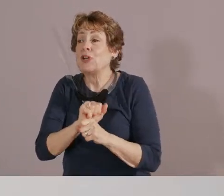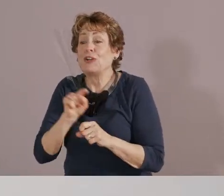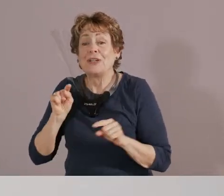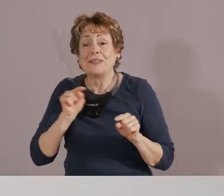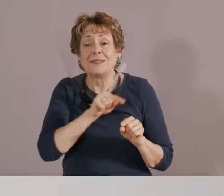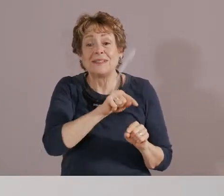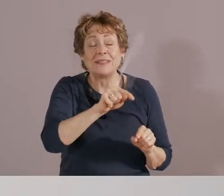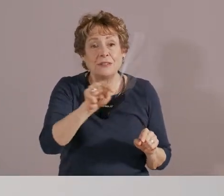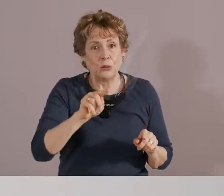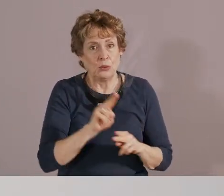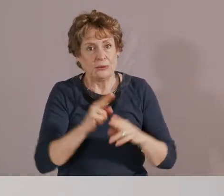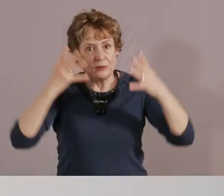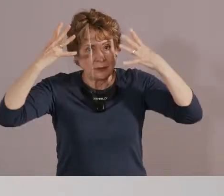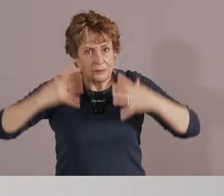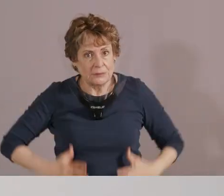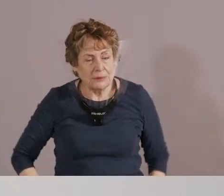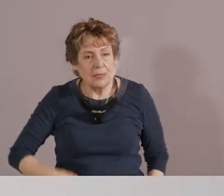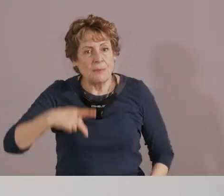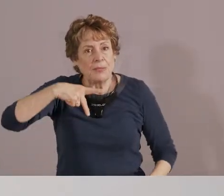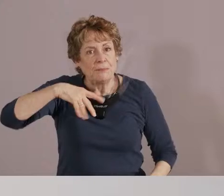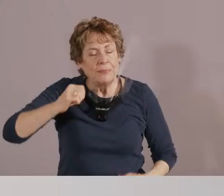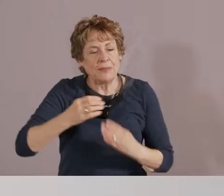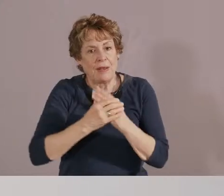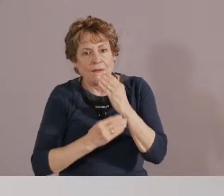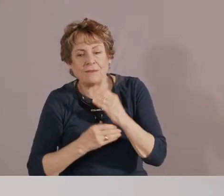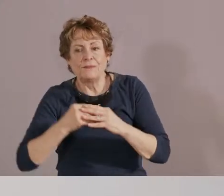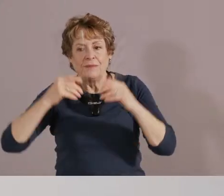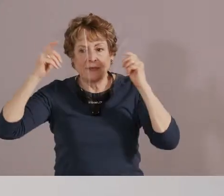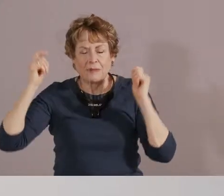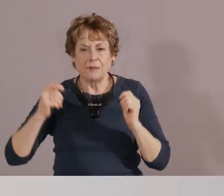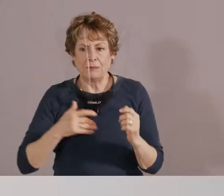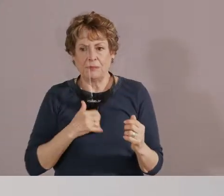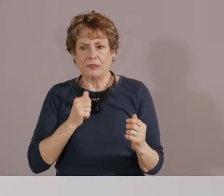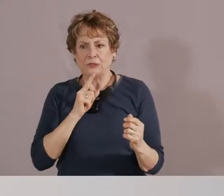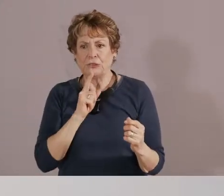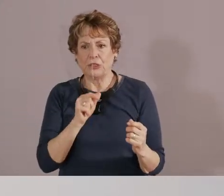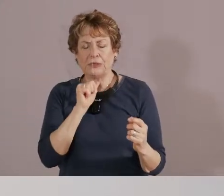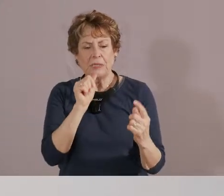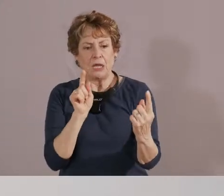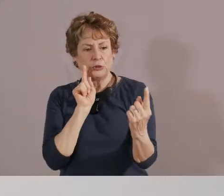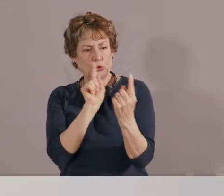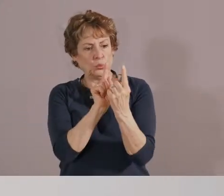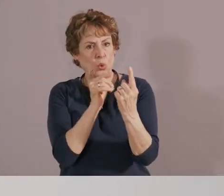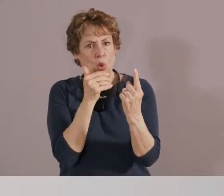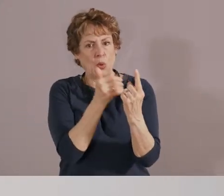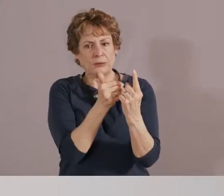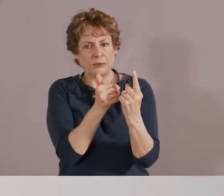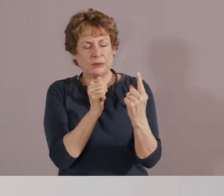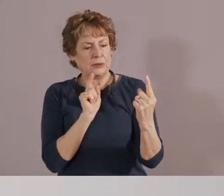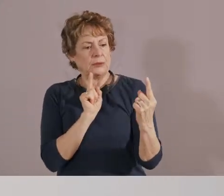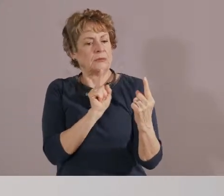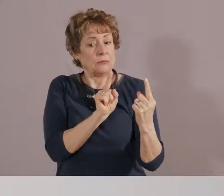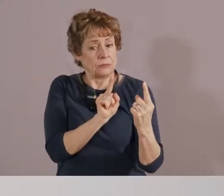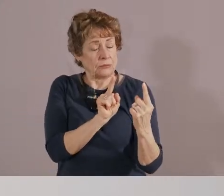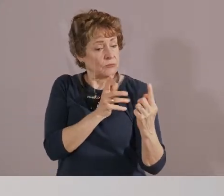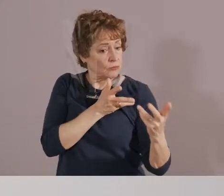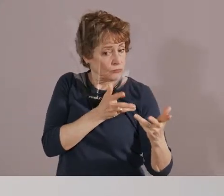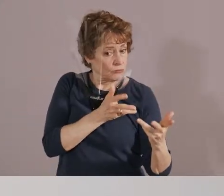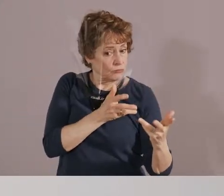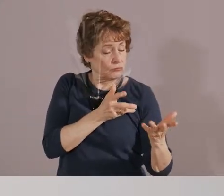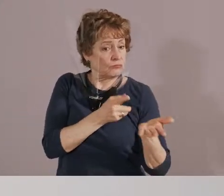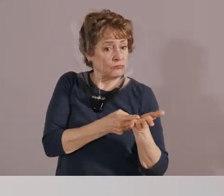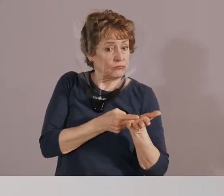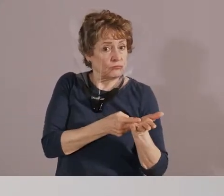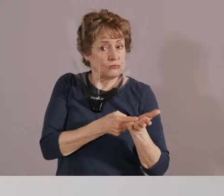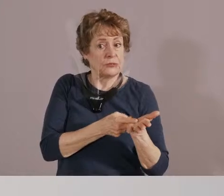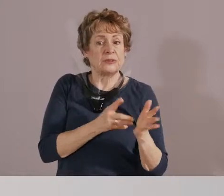in to quite as close contact. But we would recommend it does not change our recommendation for